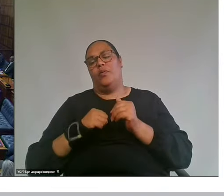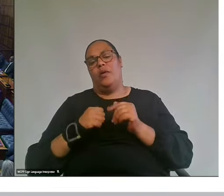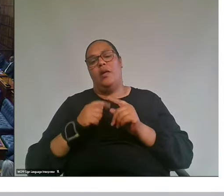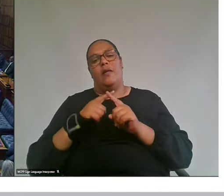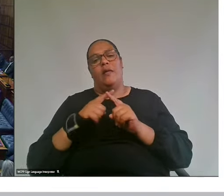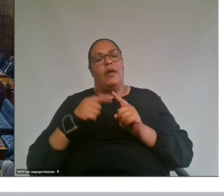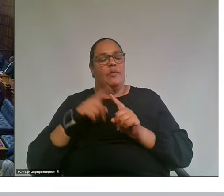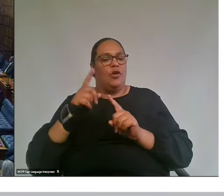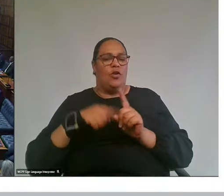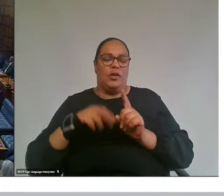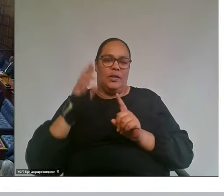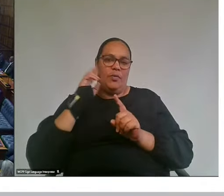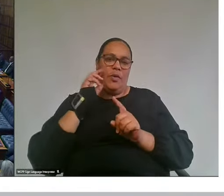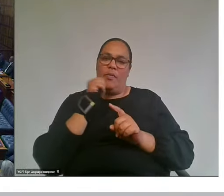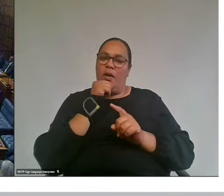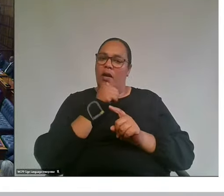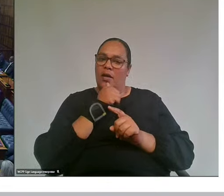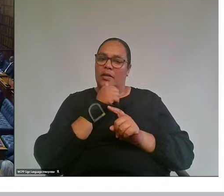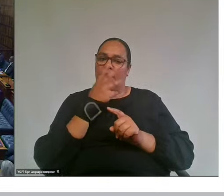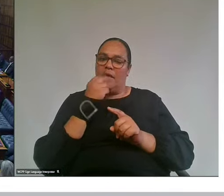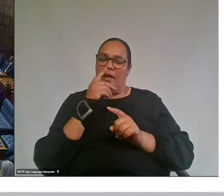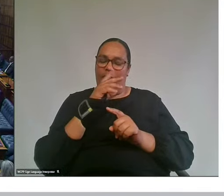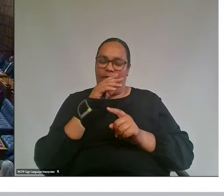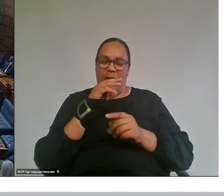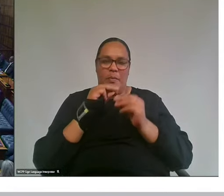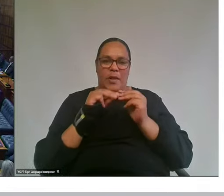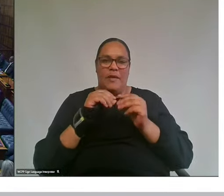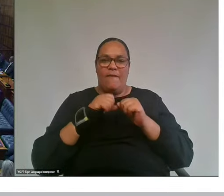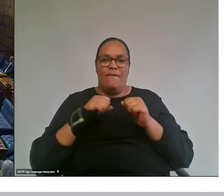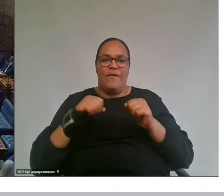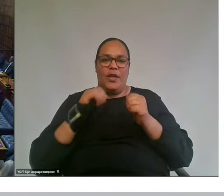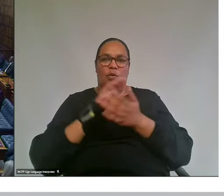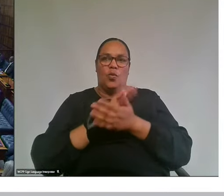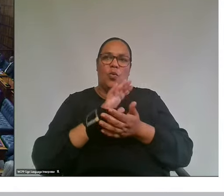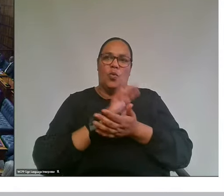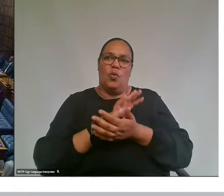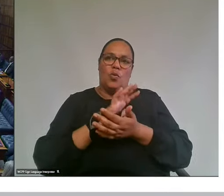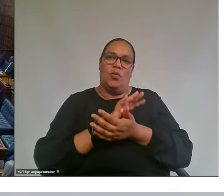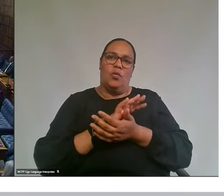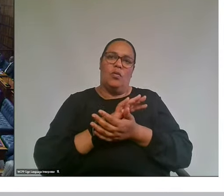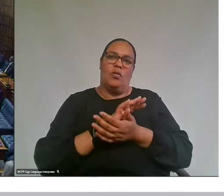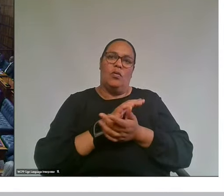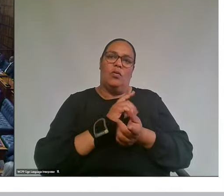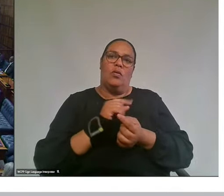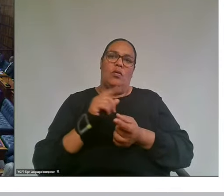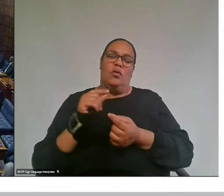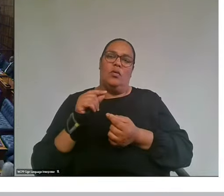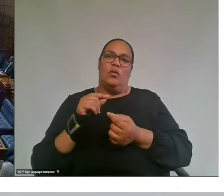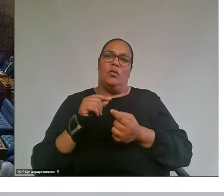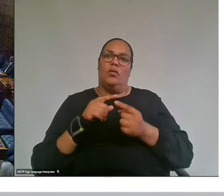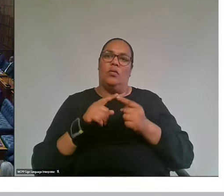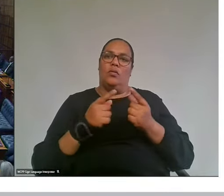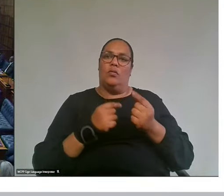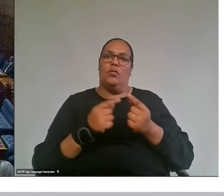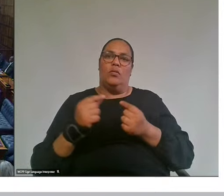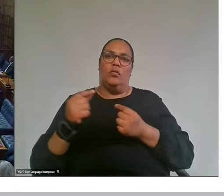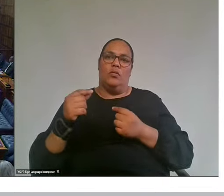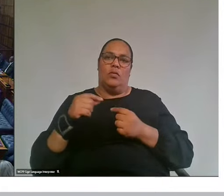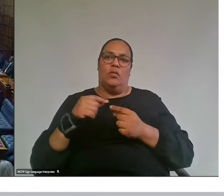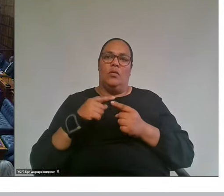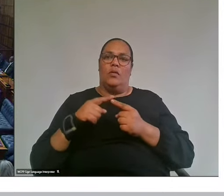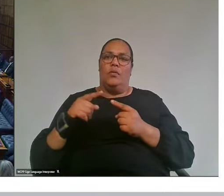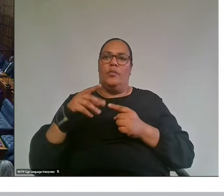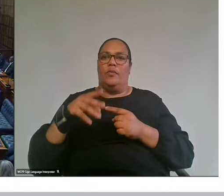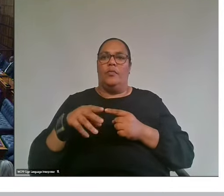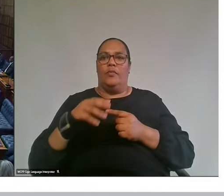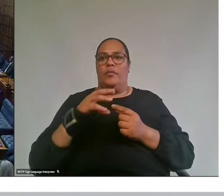can't remember Auntie there's a auntie that makes fet cook there that used to stand on the side of the road but she's actually in there so what we try and do in terms of